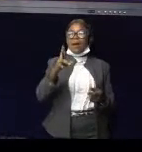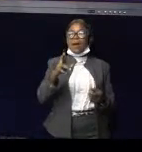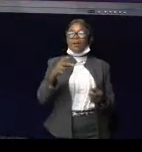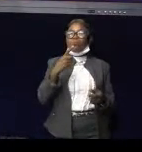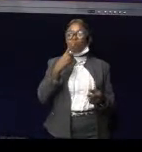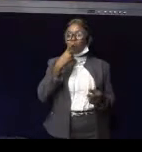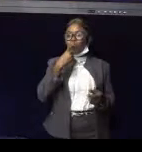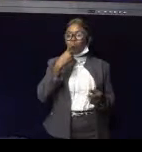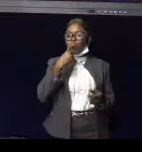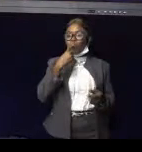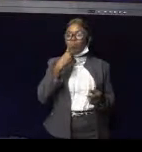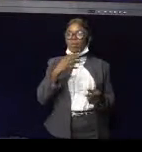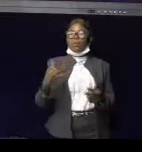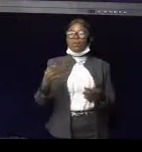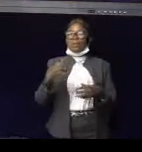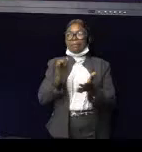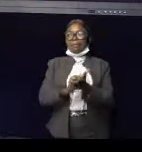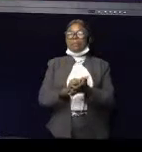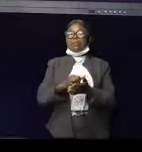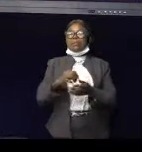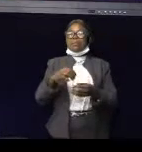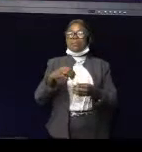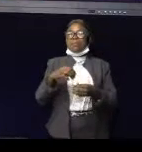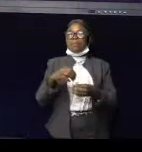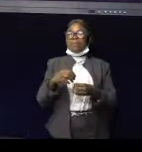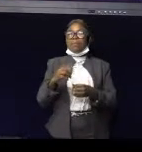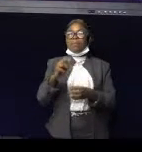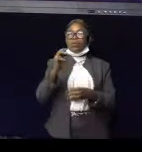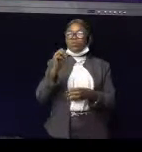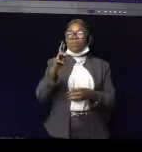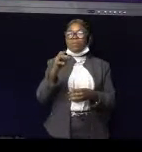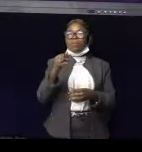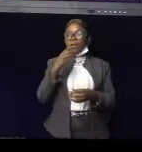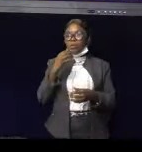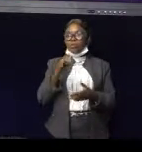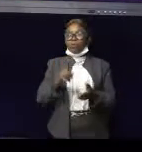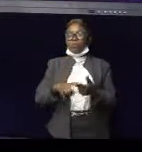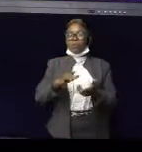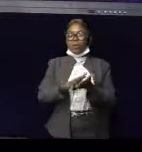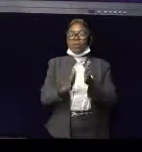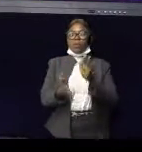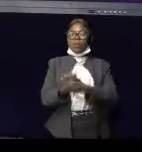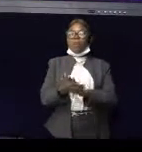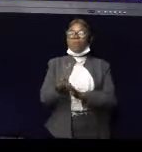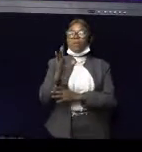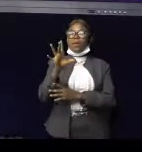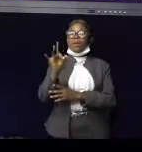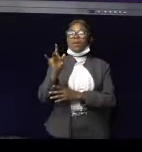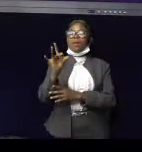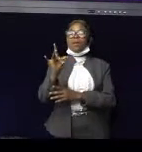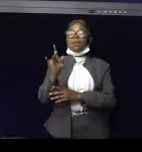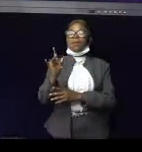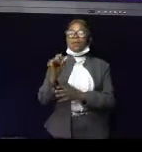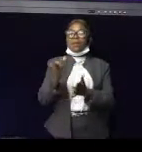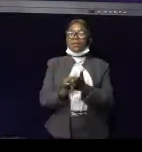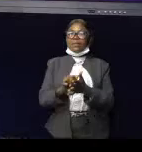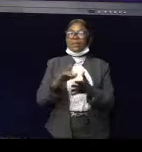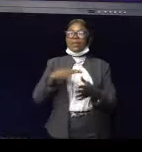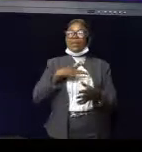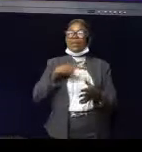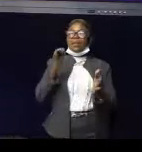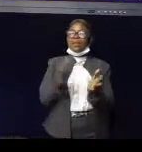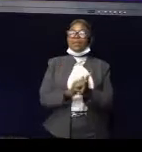is making the Umar's sweets to become 18. So that's like